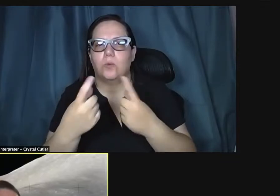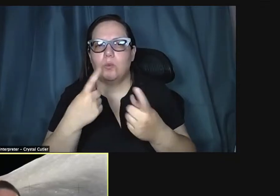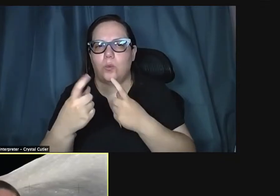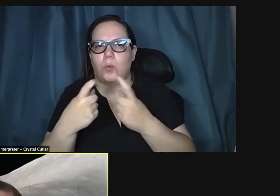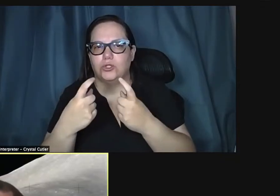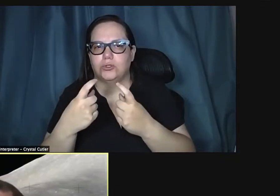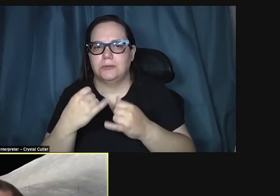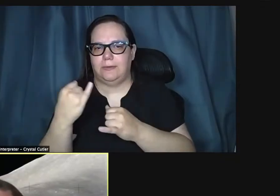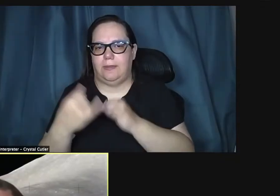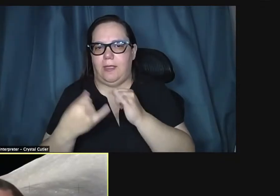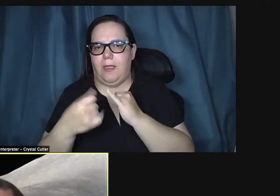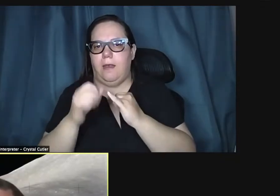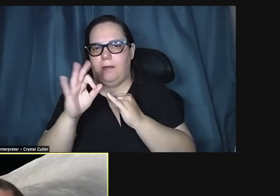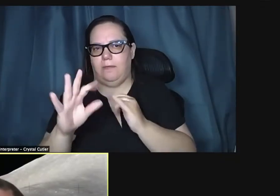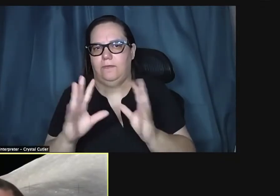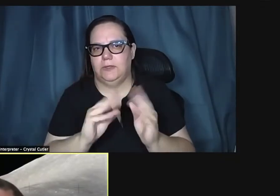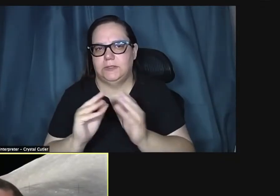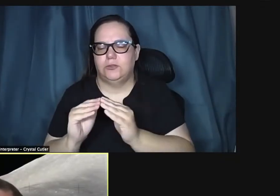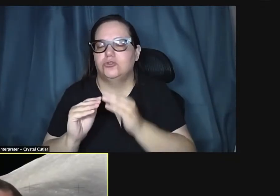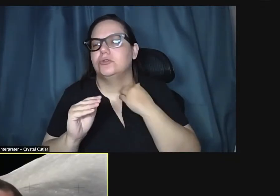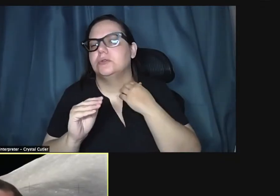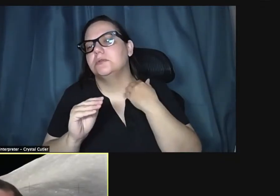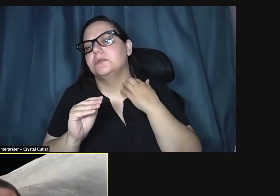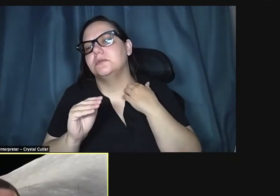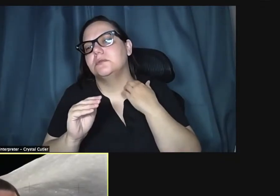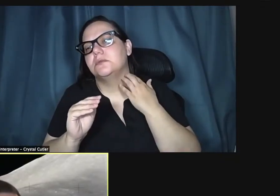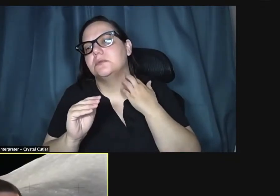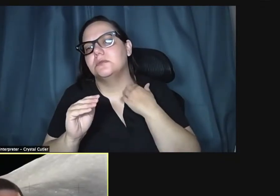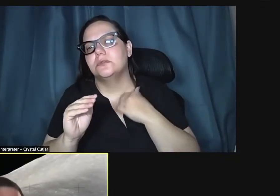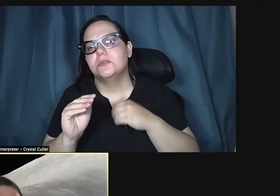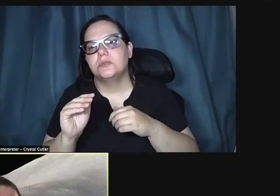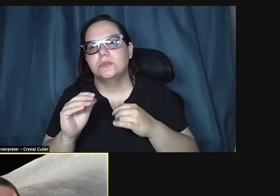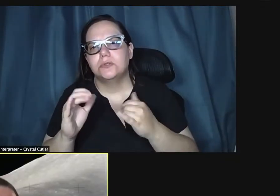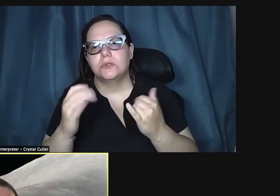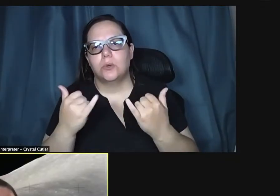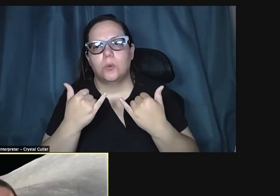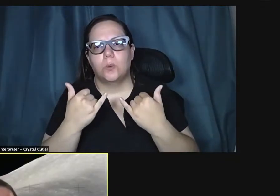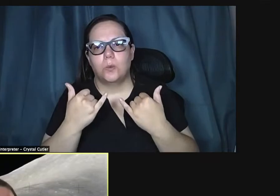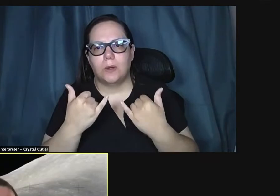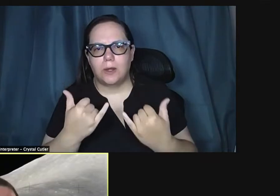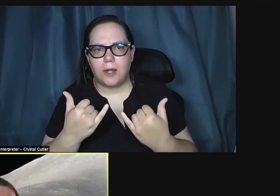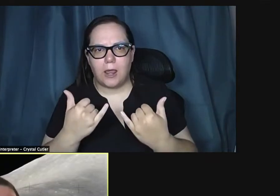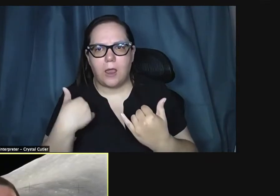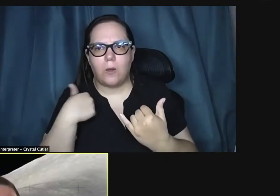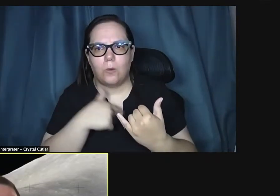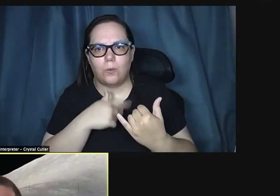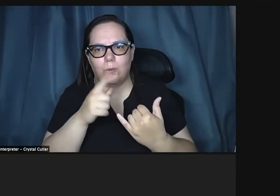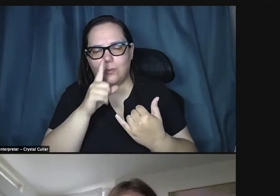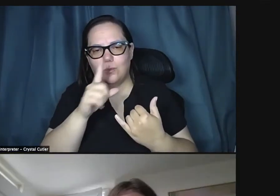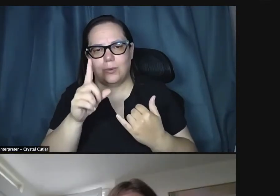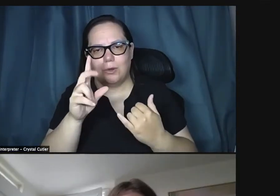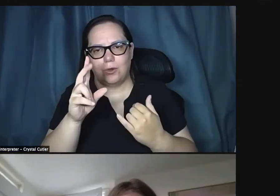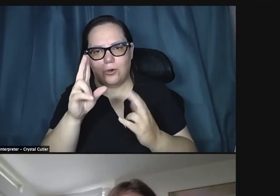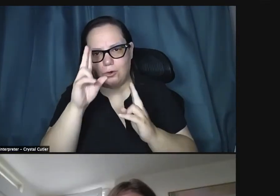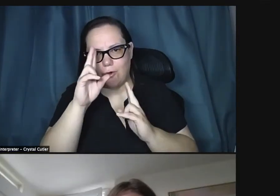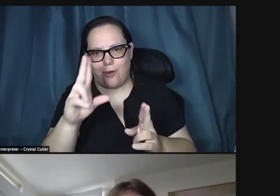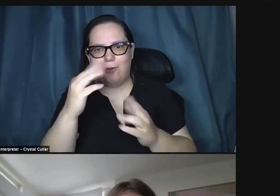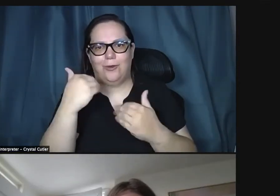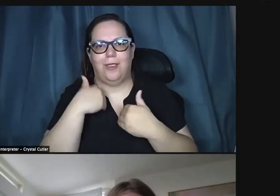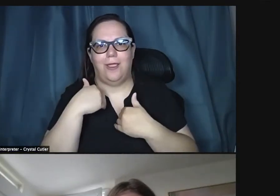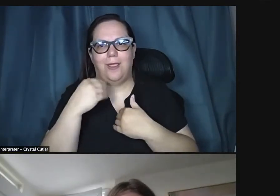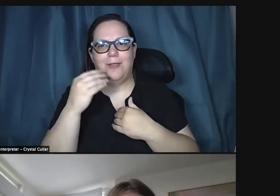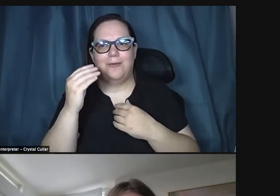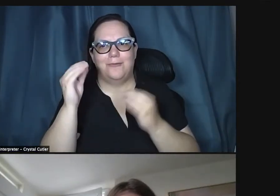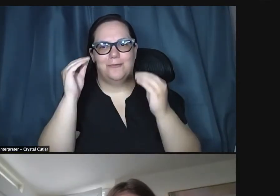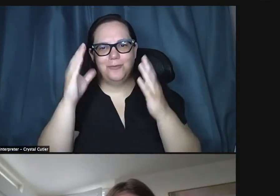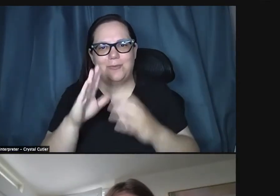the end of the session. So now we are honored to have Professor